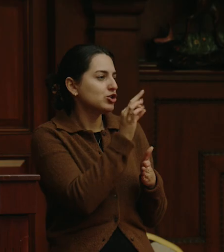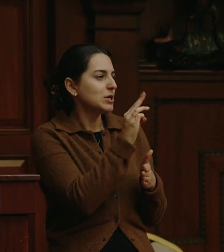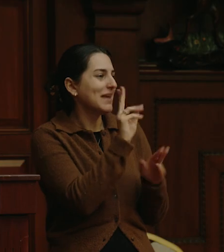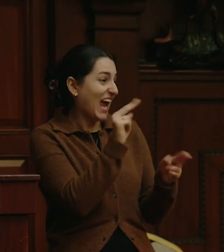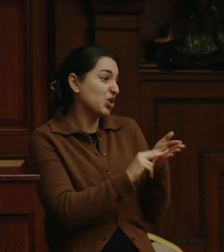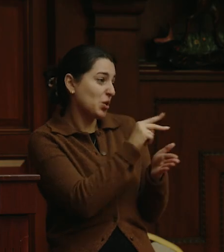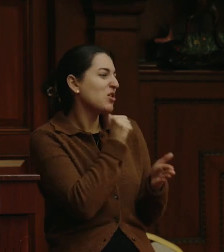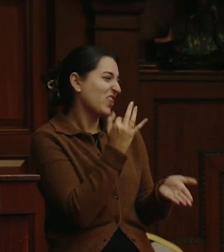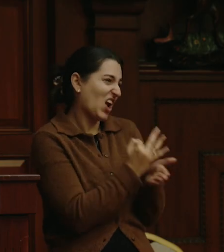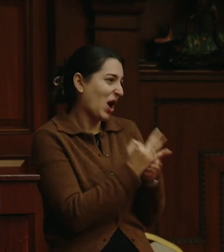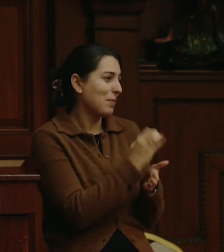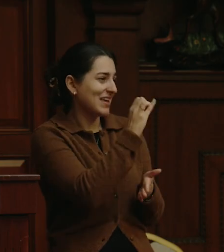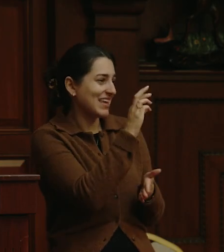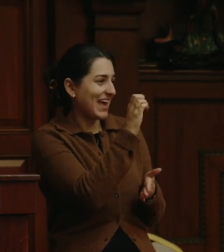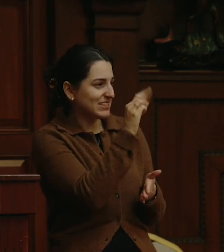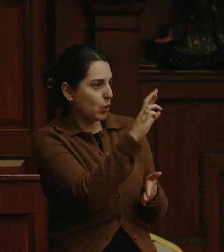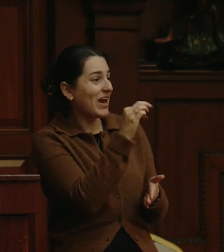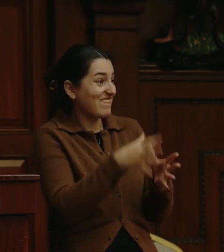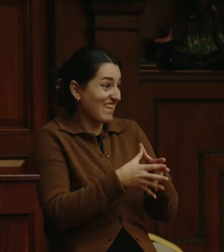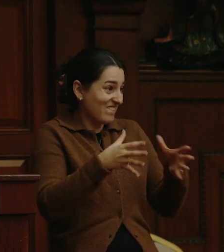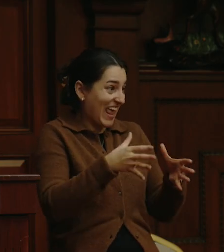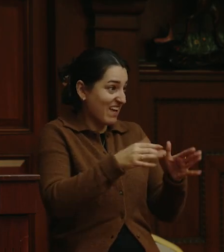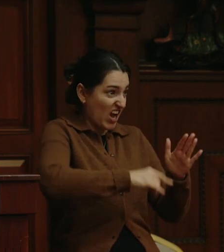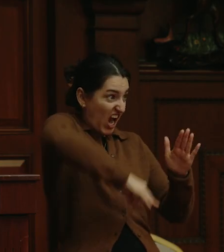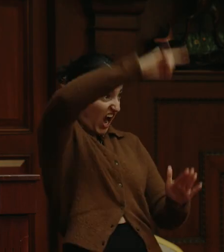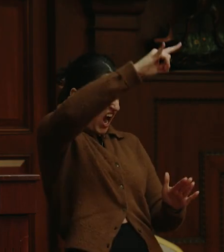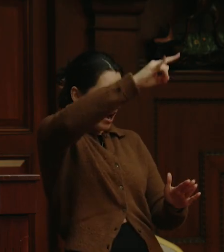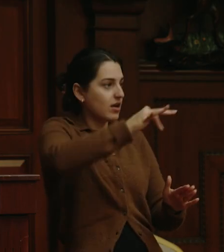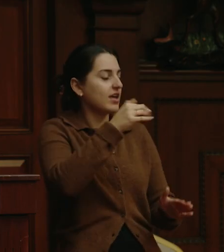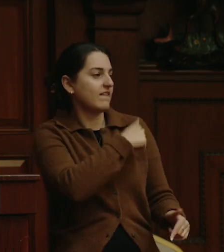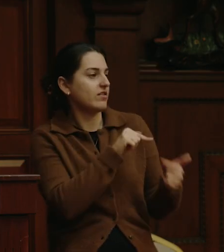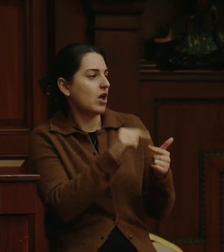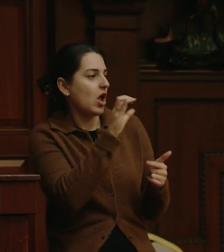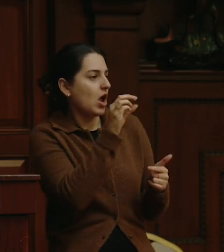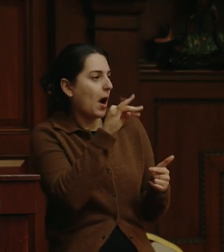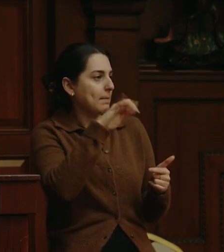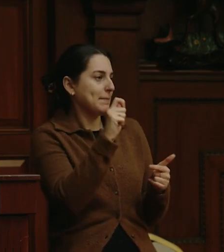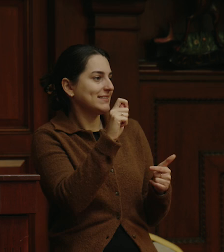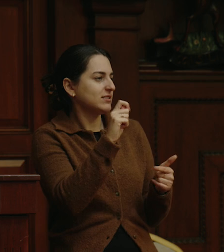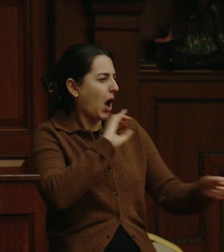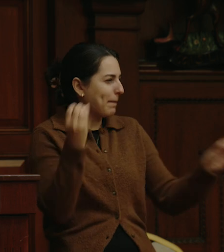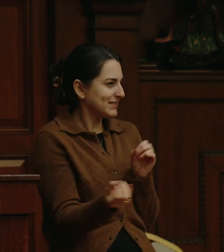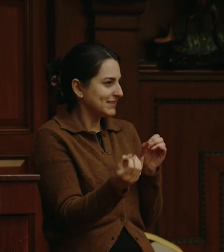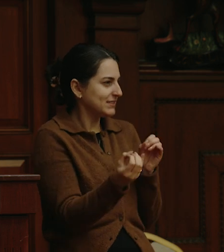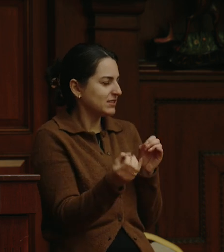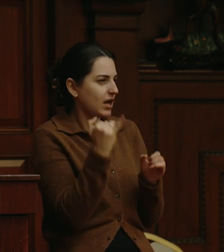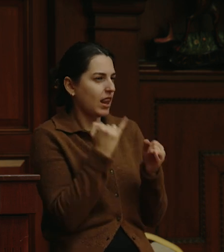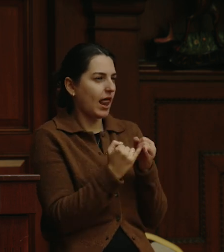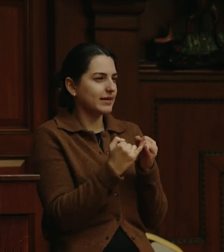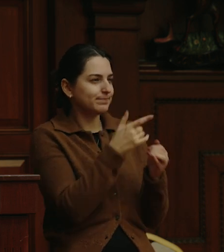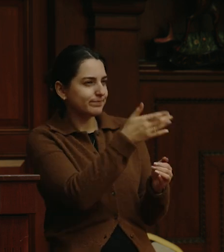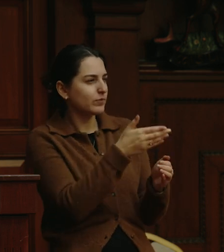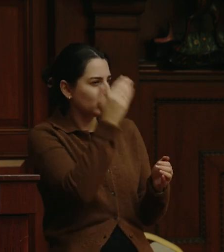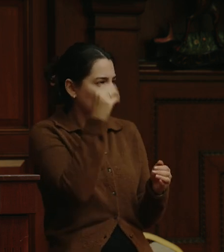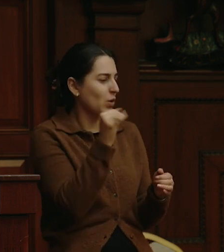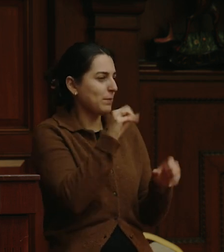ESR, if you're inflamed, will rise. Complement, if you're inflamed, the opposite happens. Your complement is consumed by the